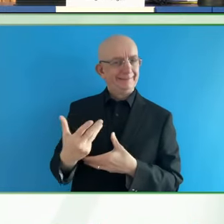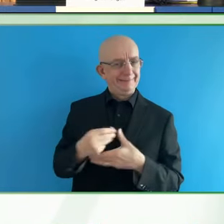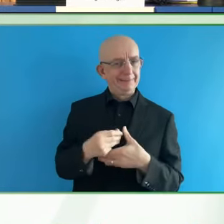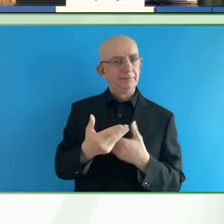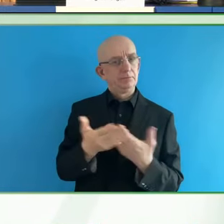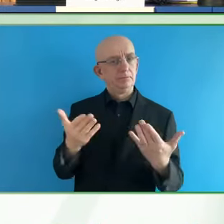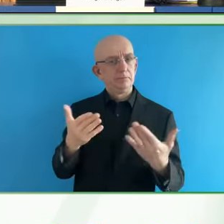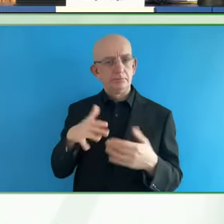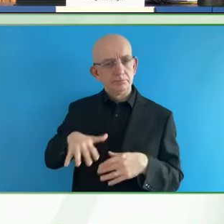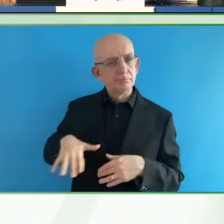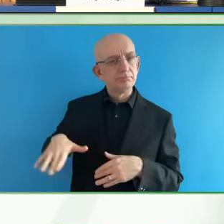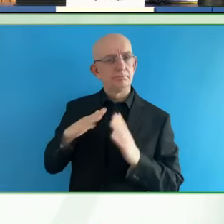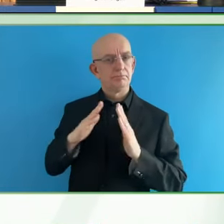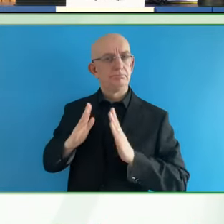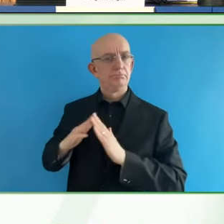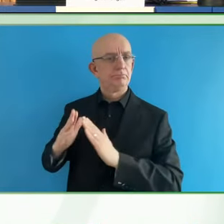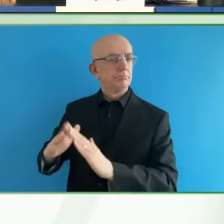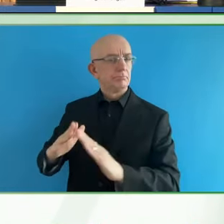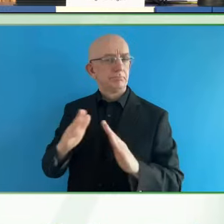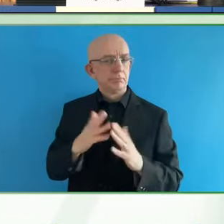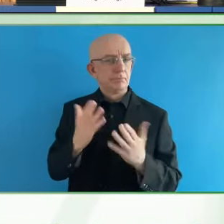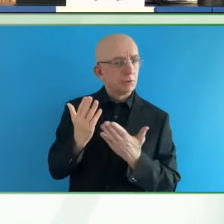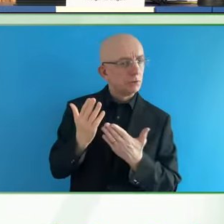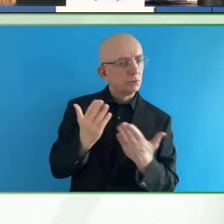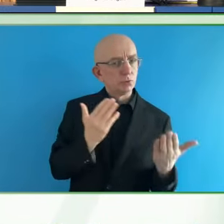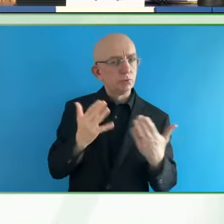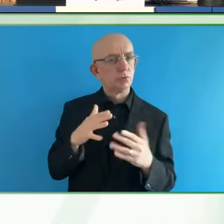all national policies.